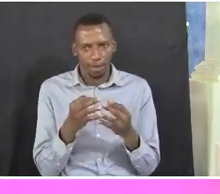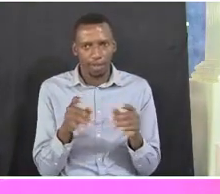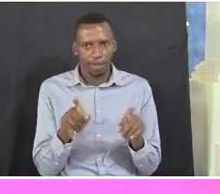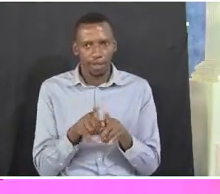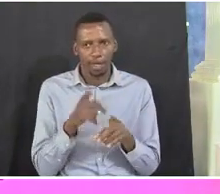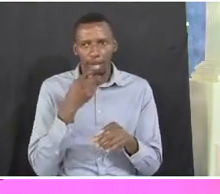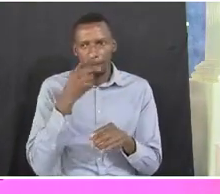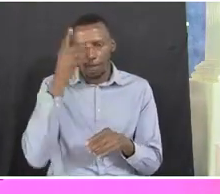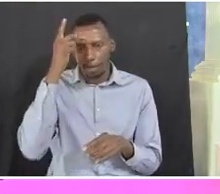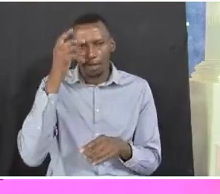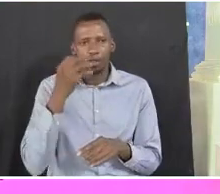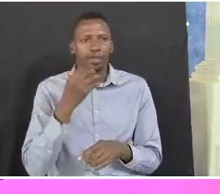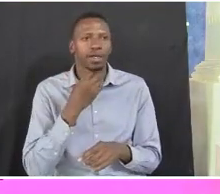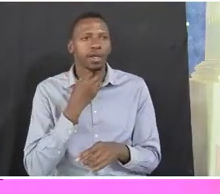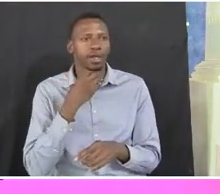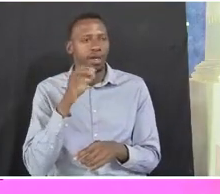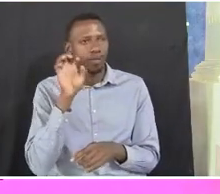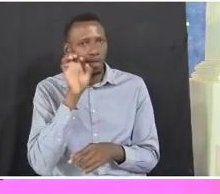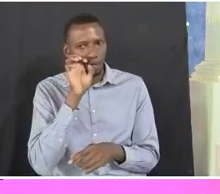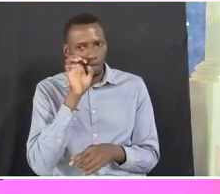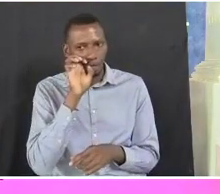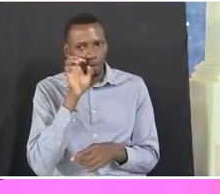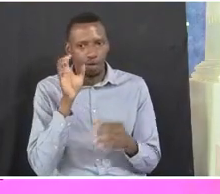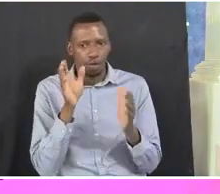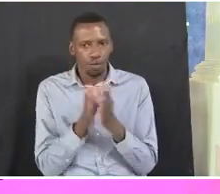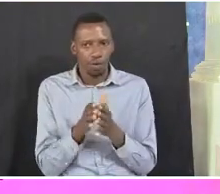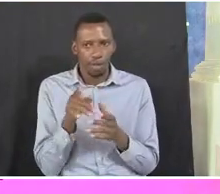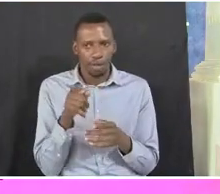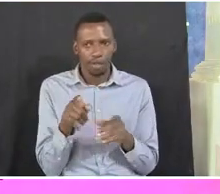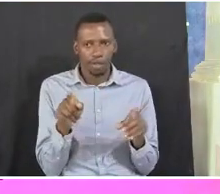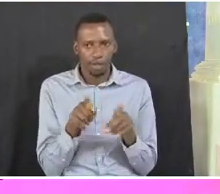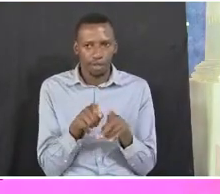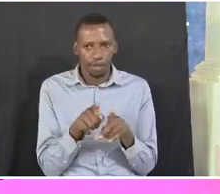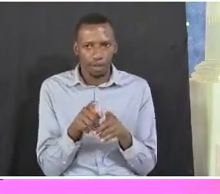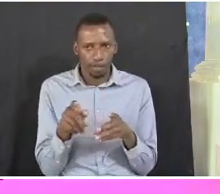and Eve, with this distinctiveness,